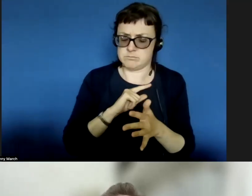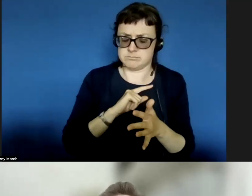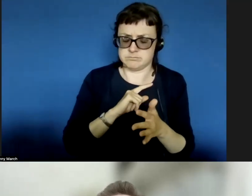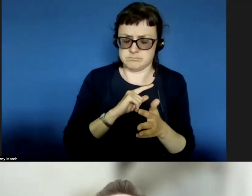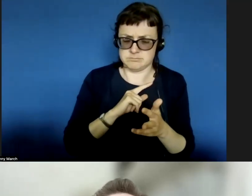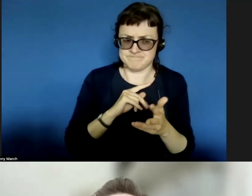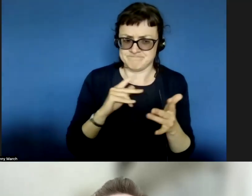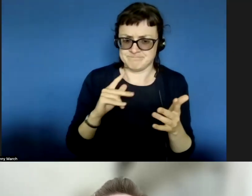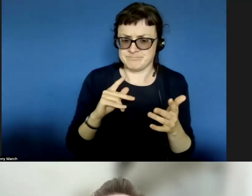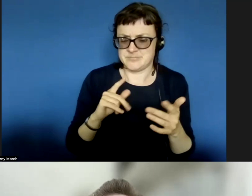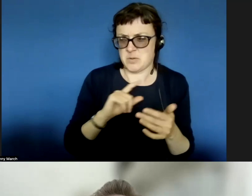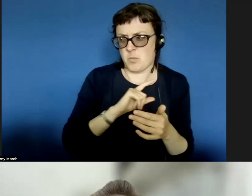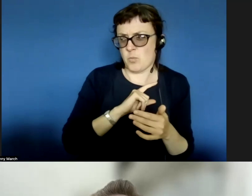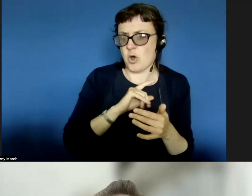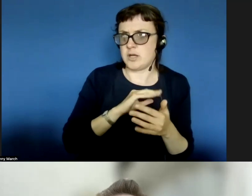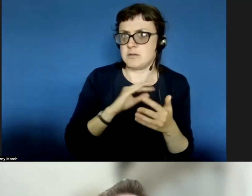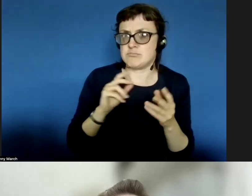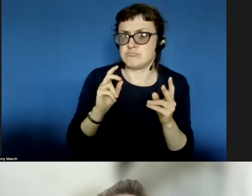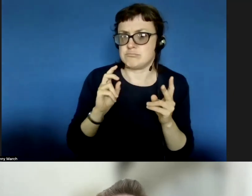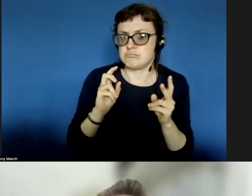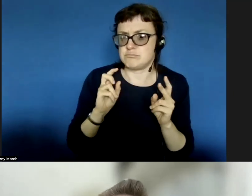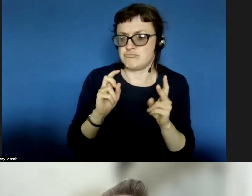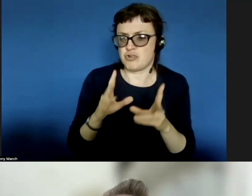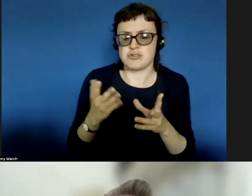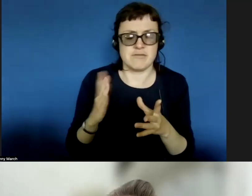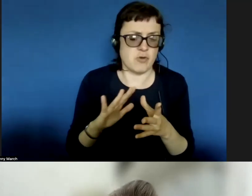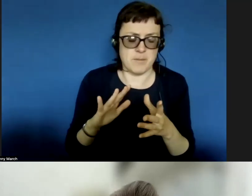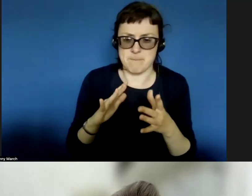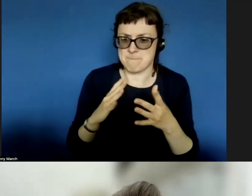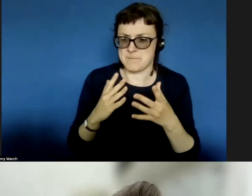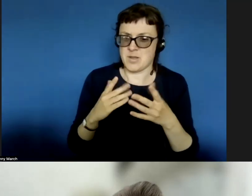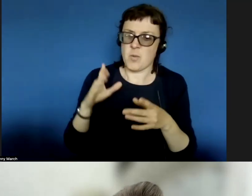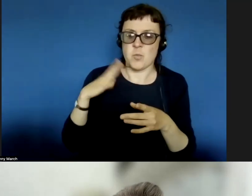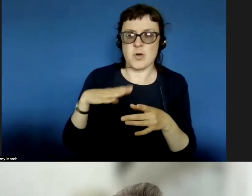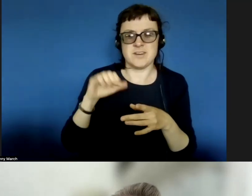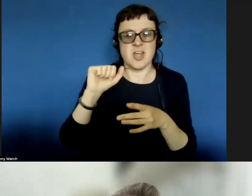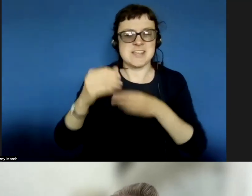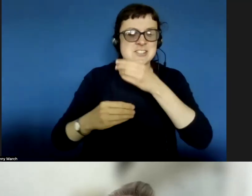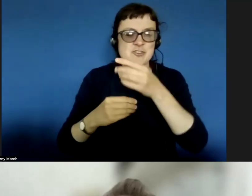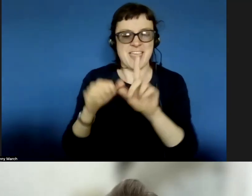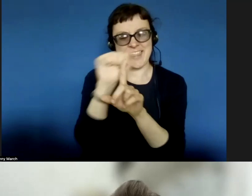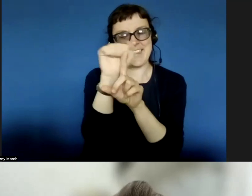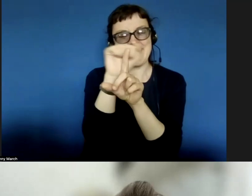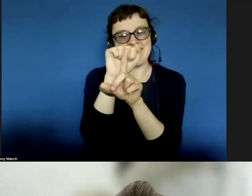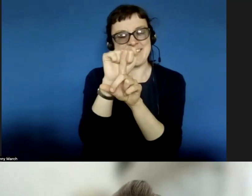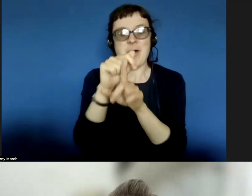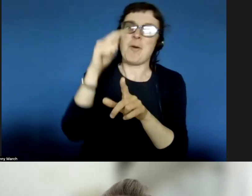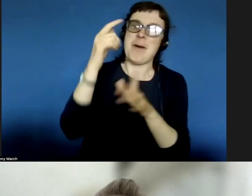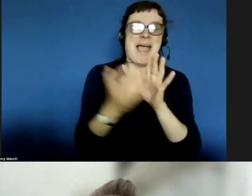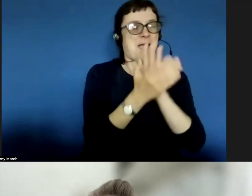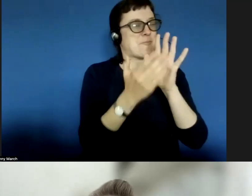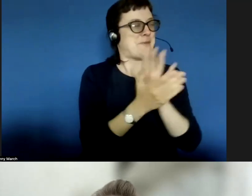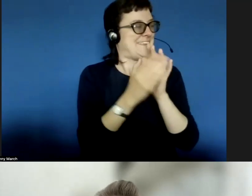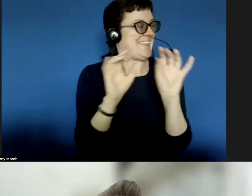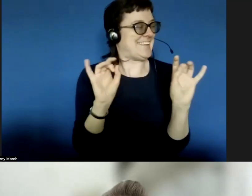there this approach from various angles of wanting to sanitize everything, and it's only happy stories?